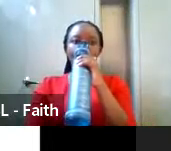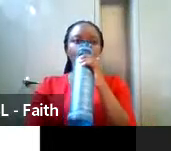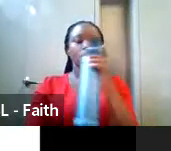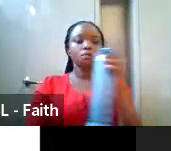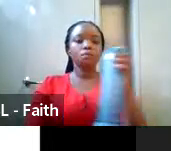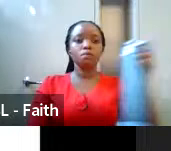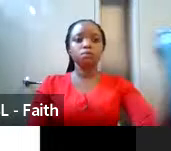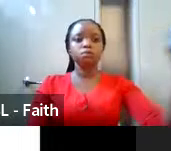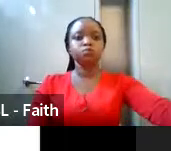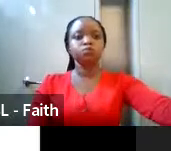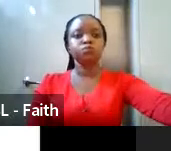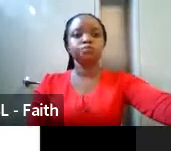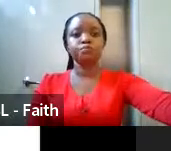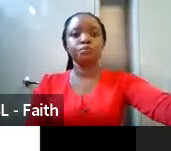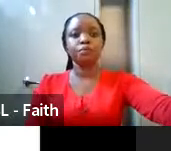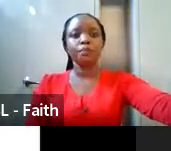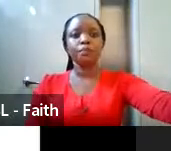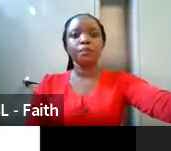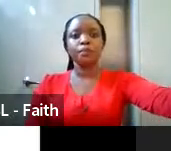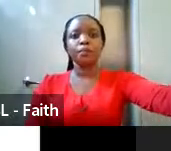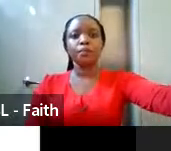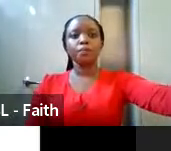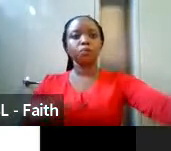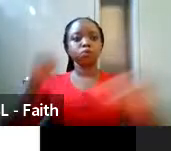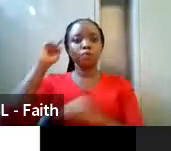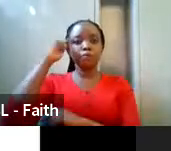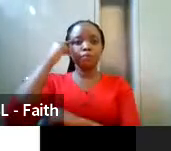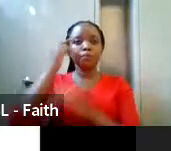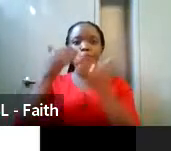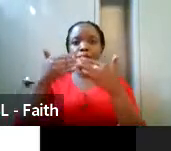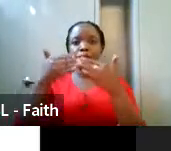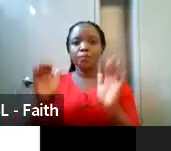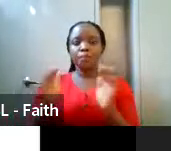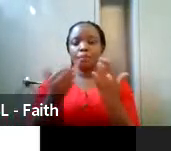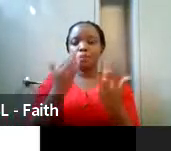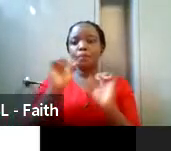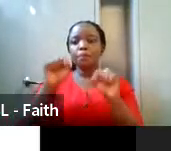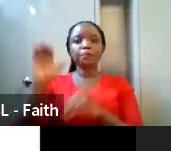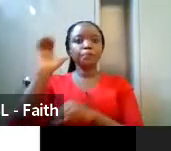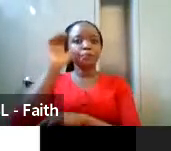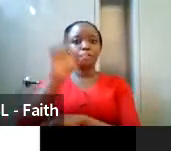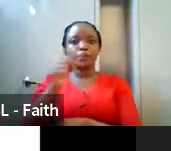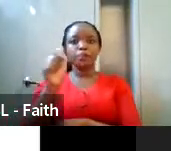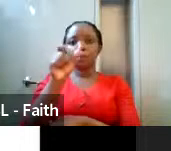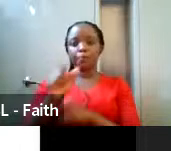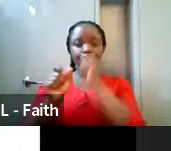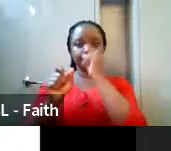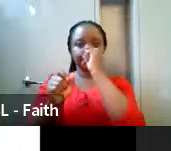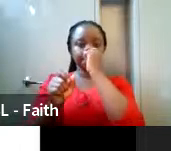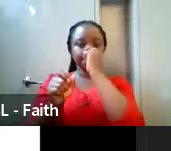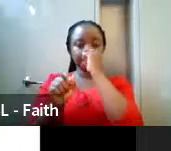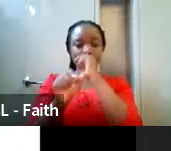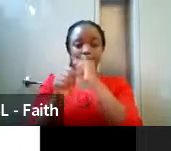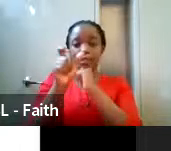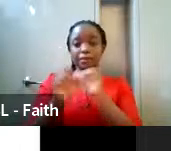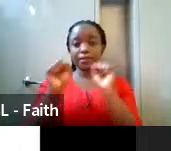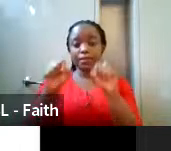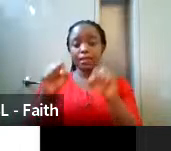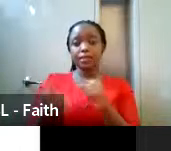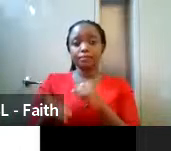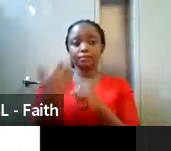Yes, but I think we lost her. Maybe we can hear another question as we wait for her to be able to voice that